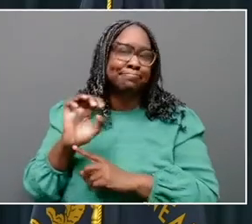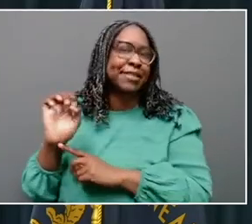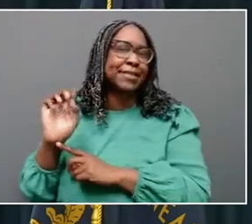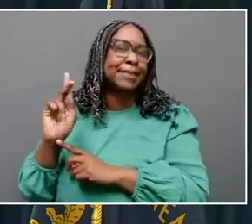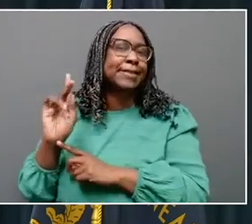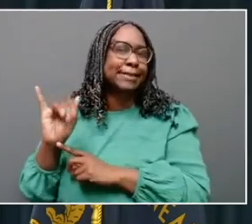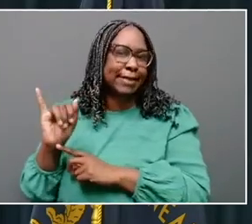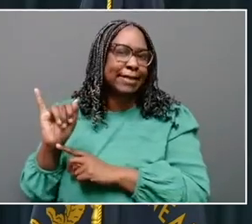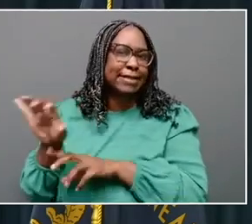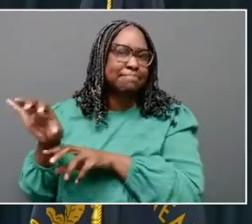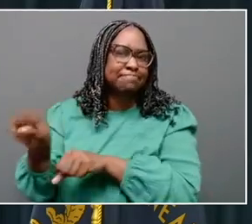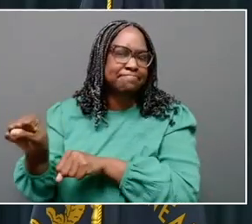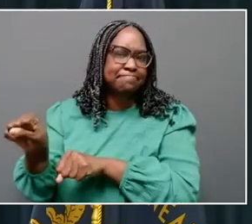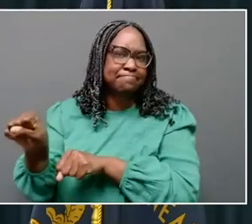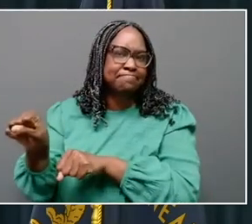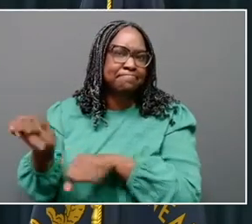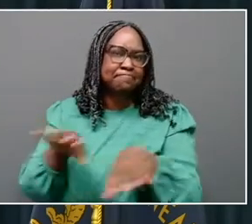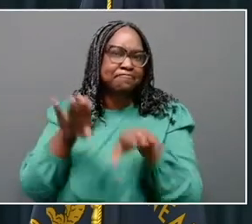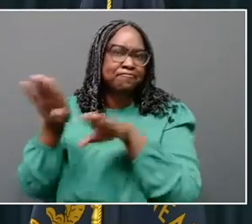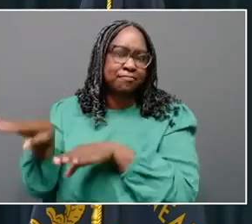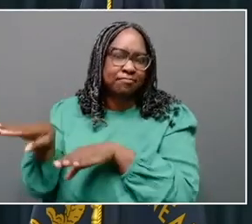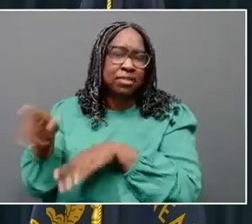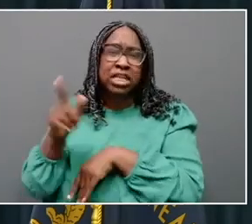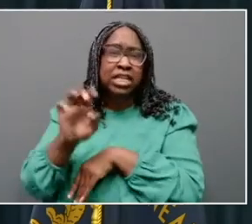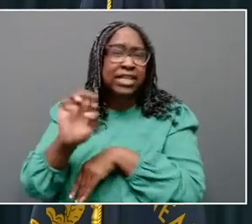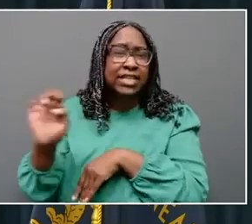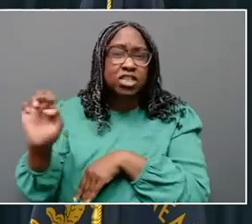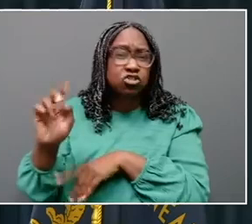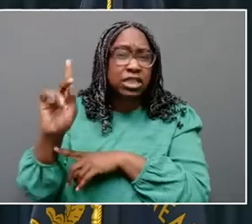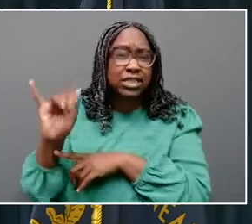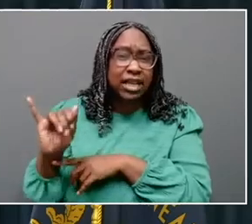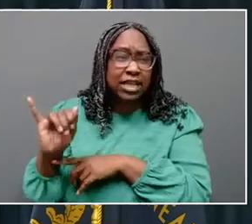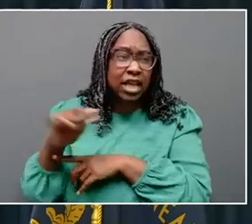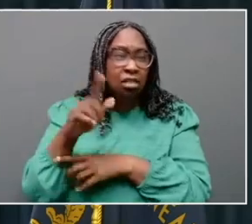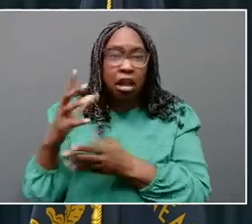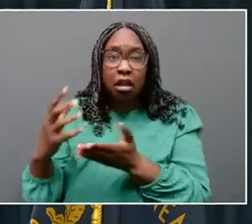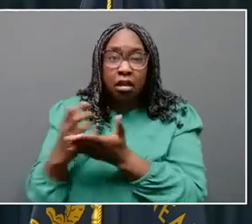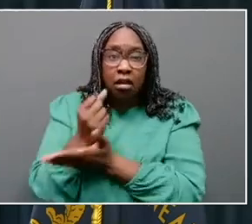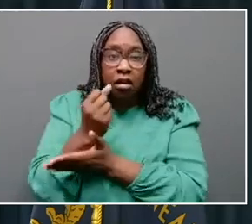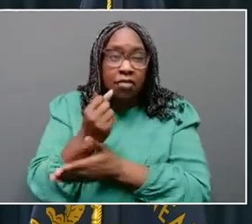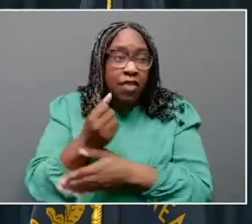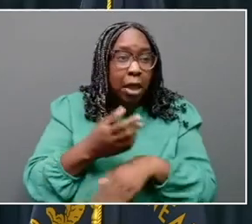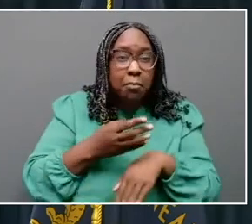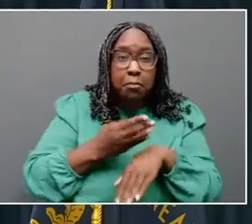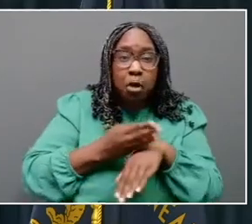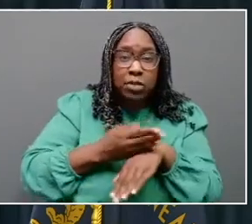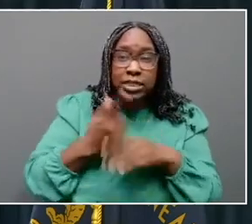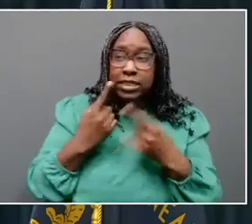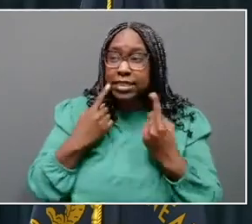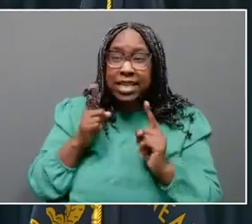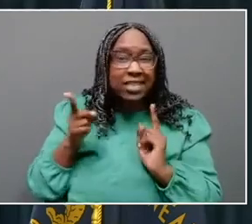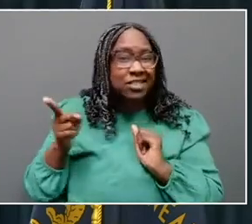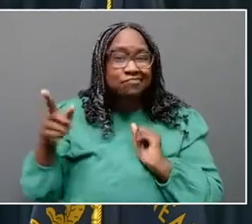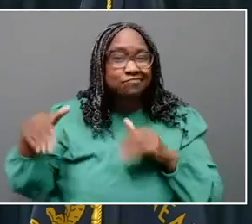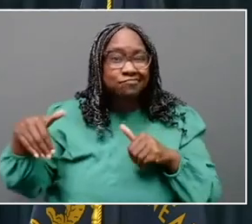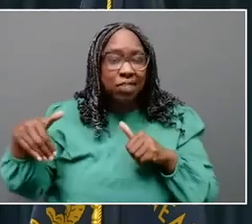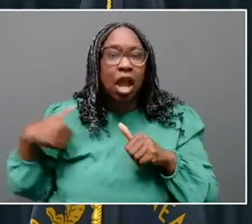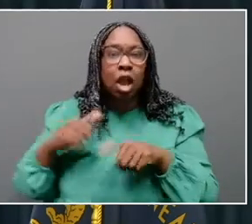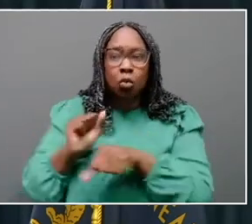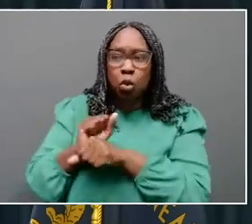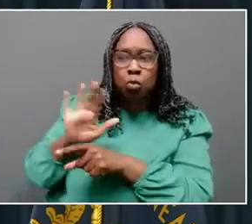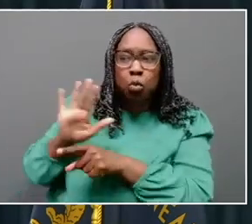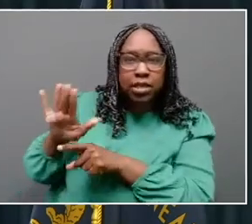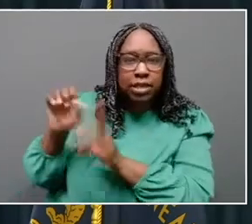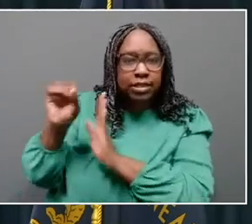the state that hasn't been able to share in Kentucky's bourbon success. I was able to work with state and local leadership in landing the